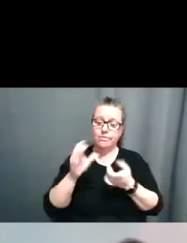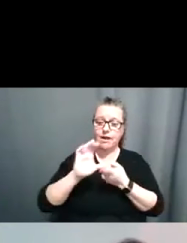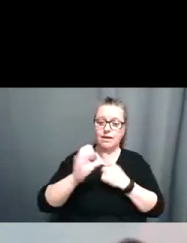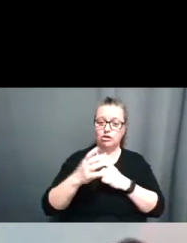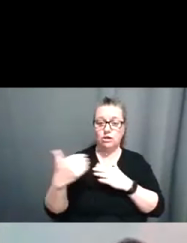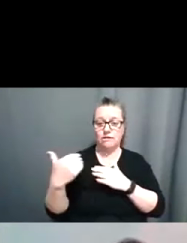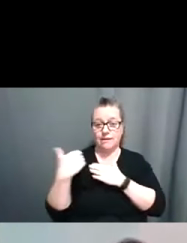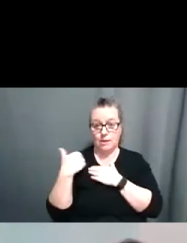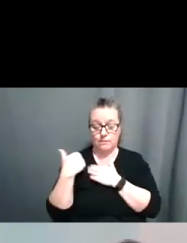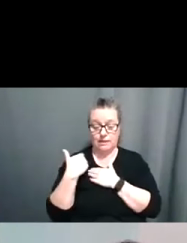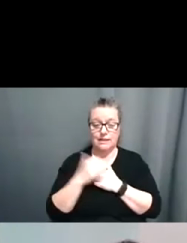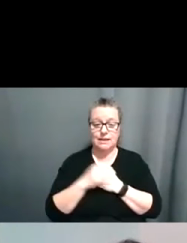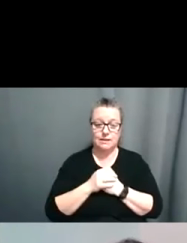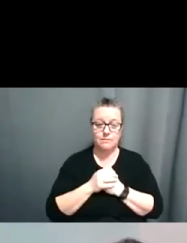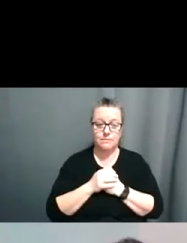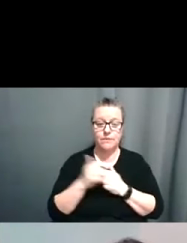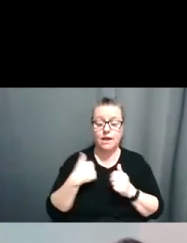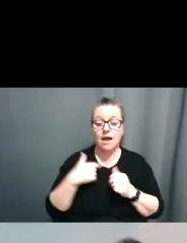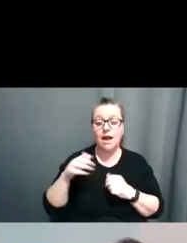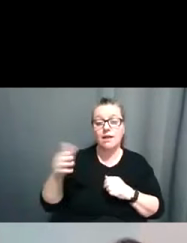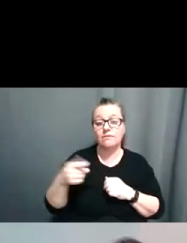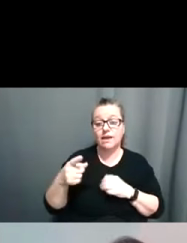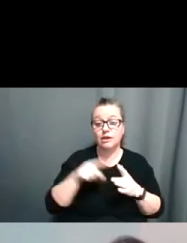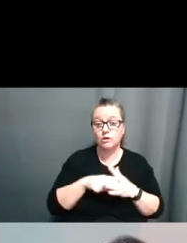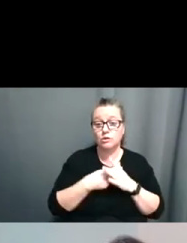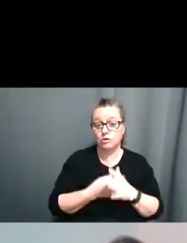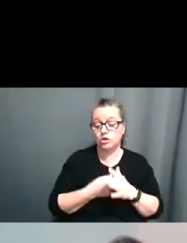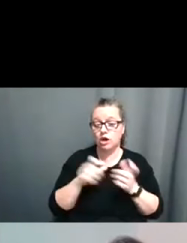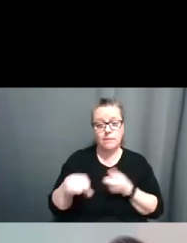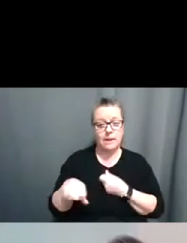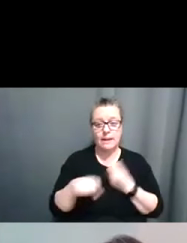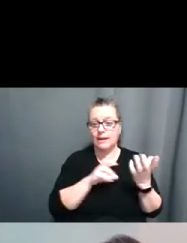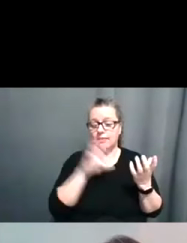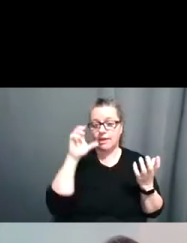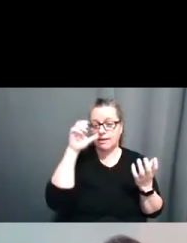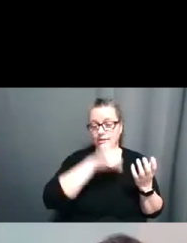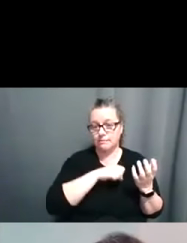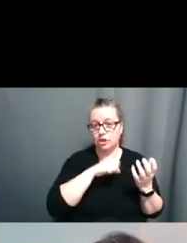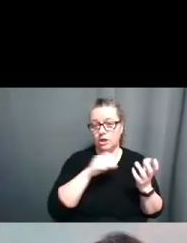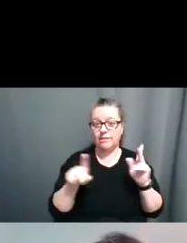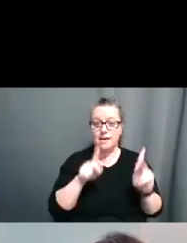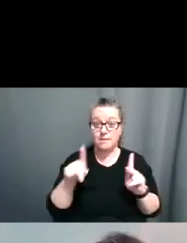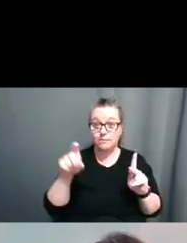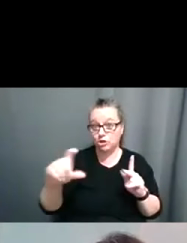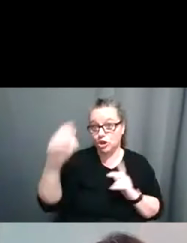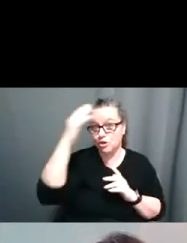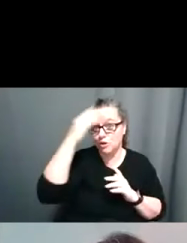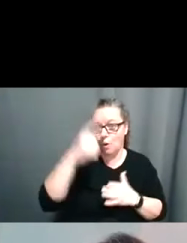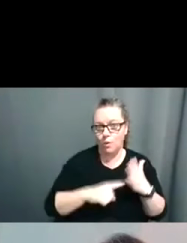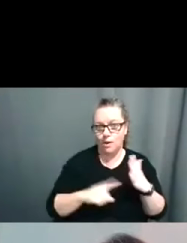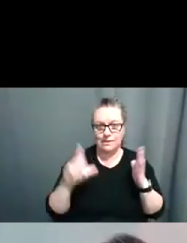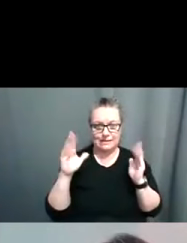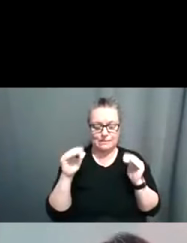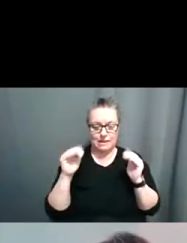accountability. I invite you to start by tossing out the assumption that people should know what's expected of them,